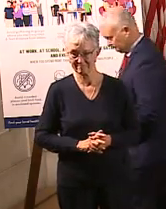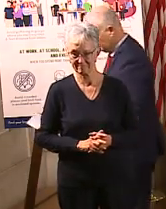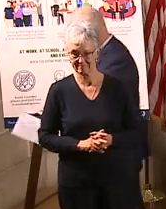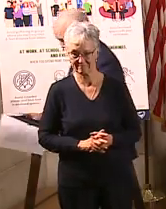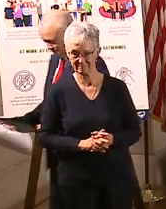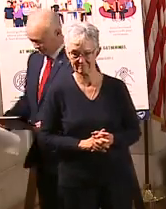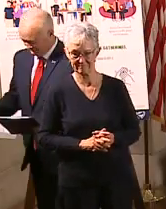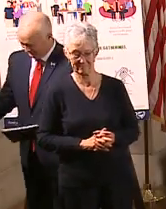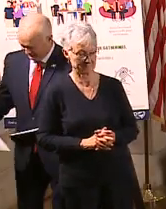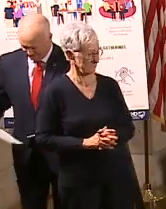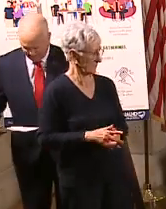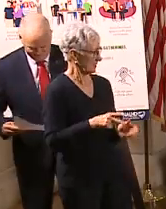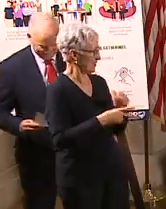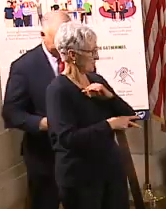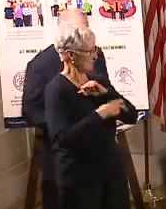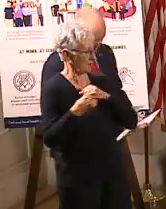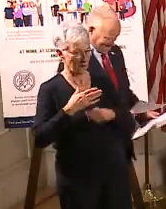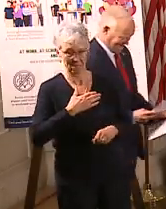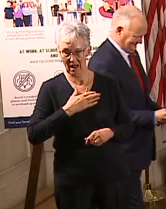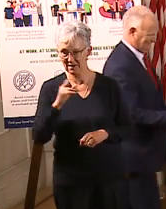Took my notes again, AG.